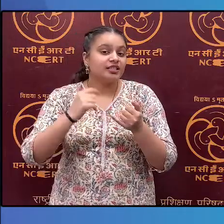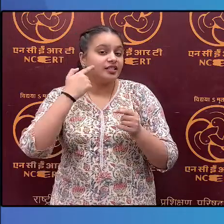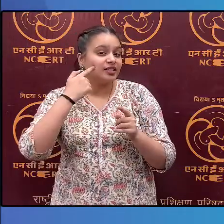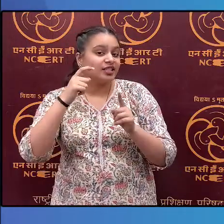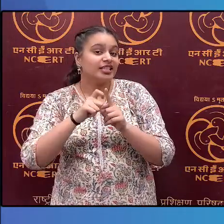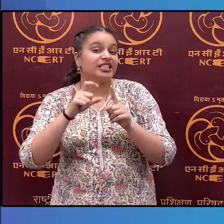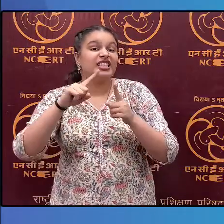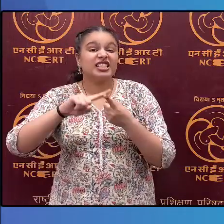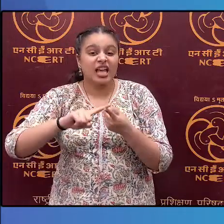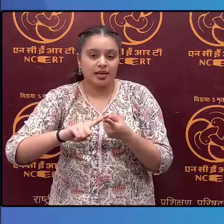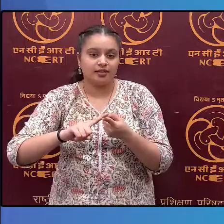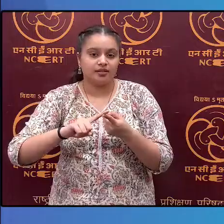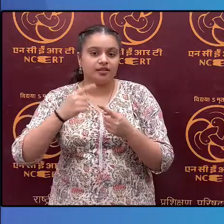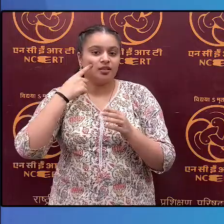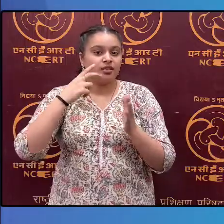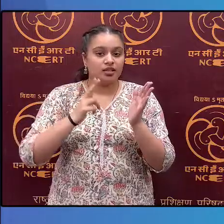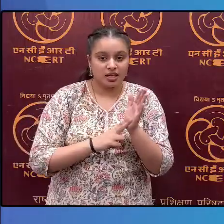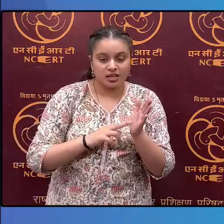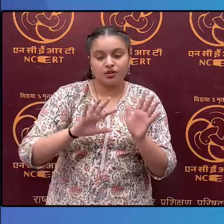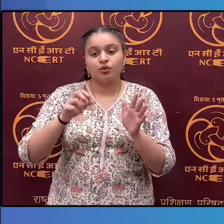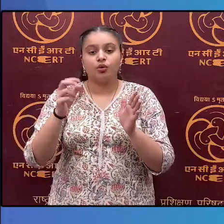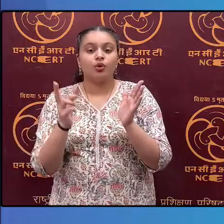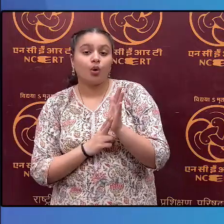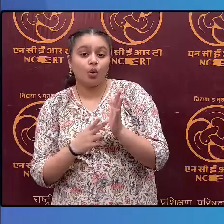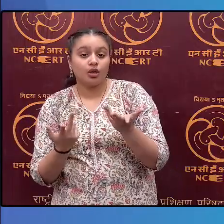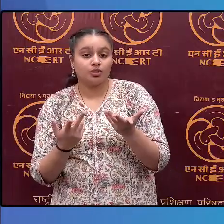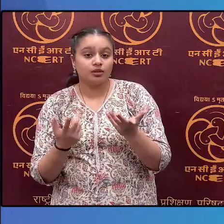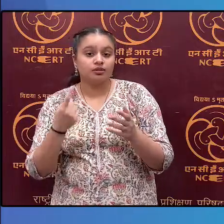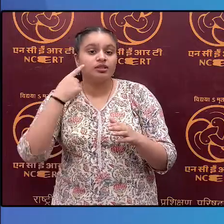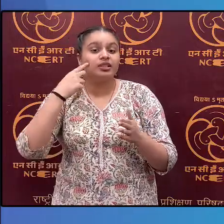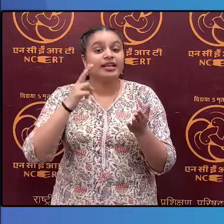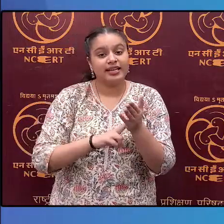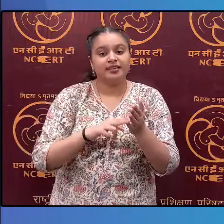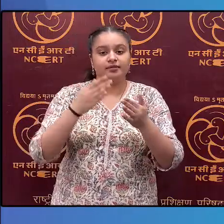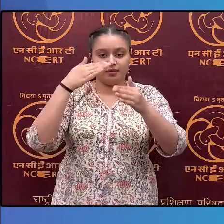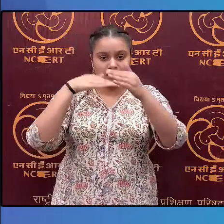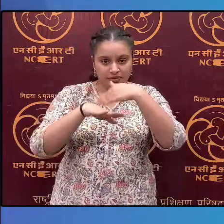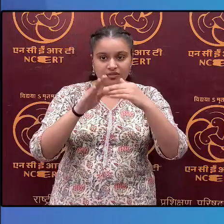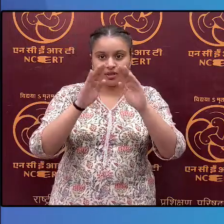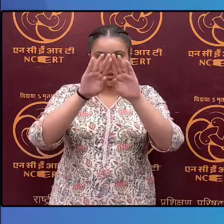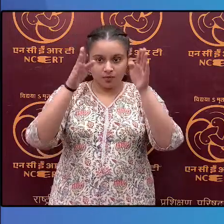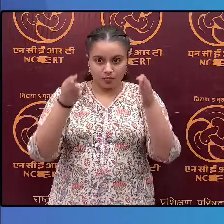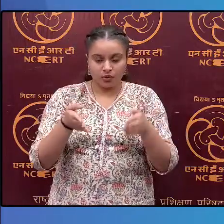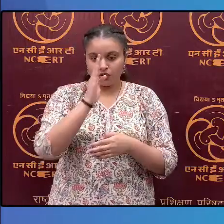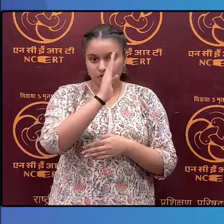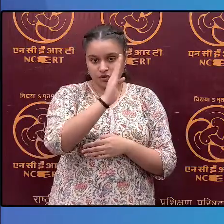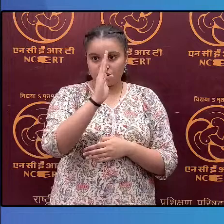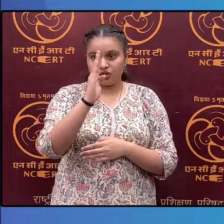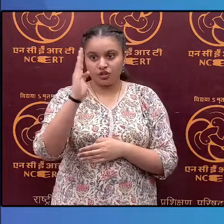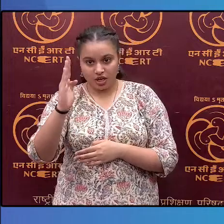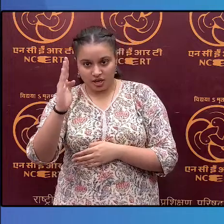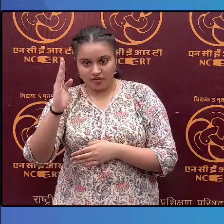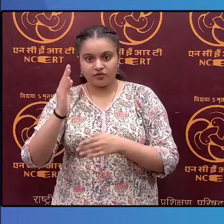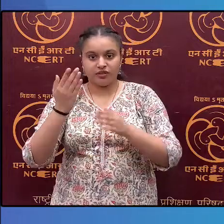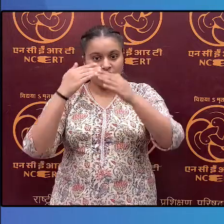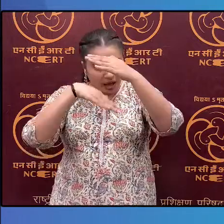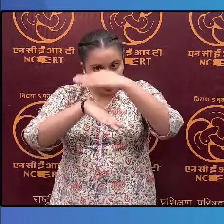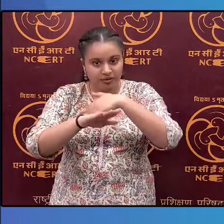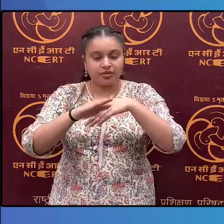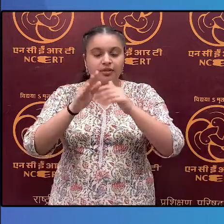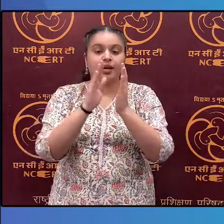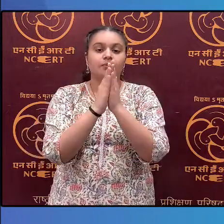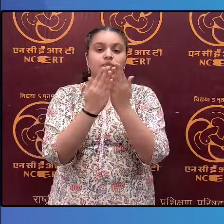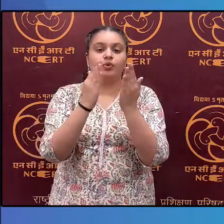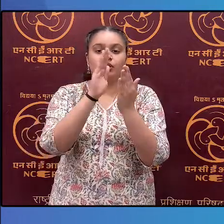books are either in or on. Which one will be correct, ma'am? In. Yes, absolutely, it is in. The books are in